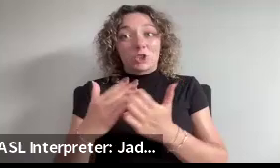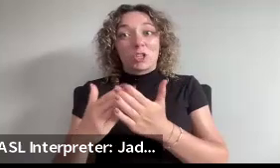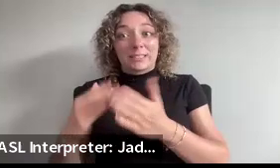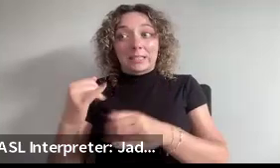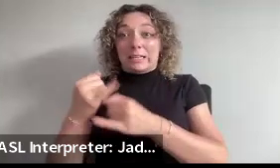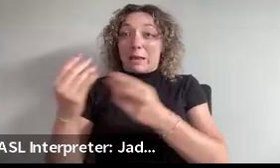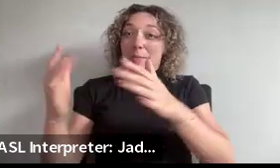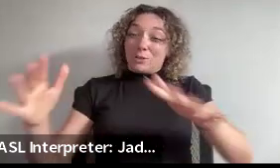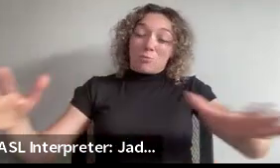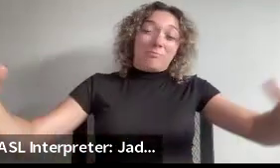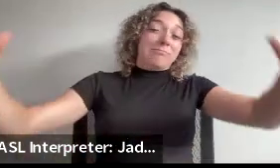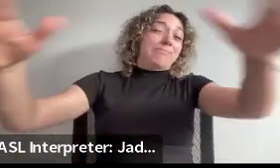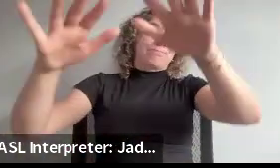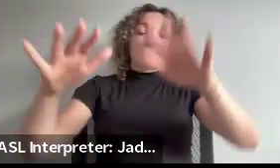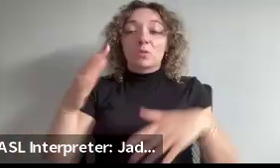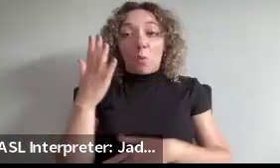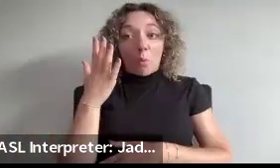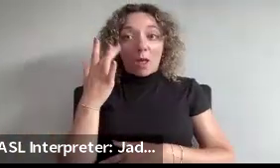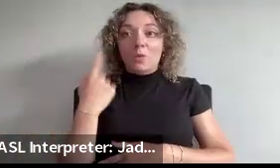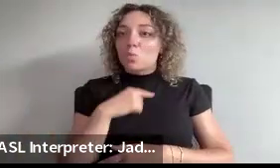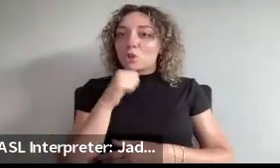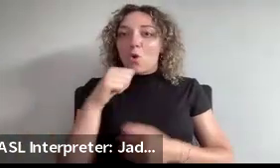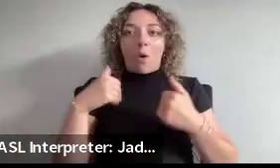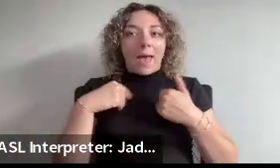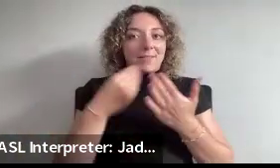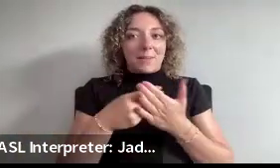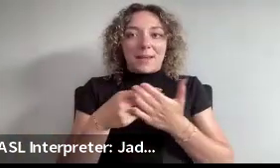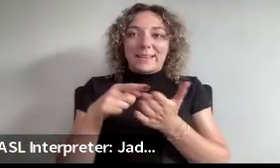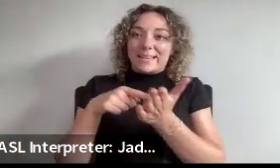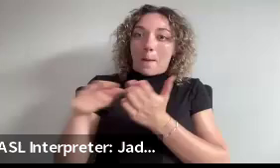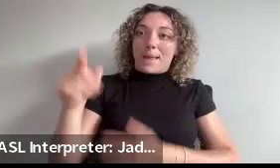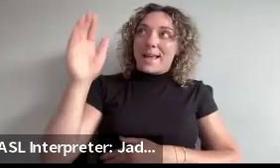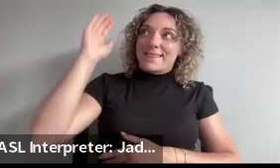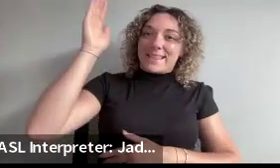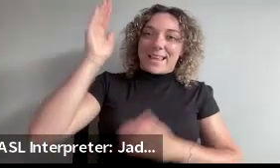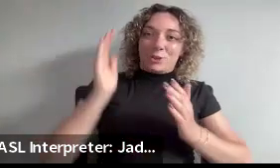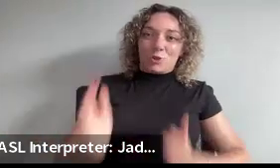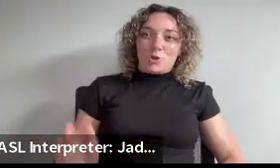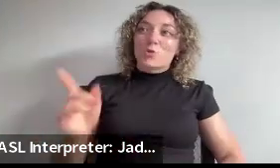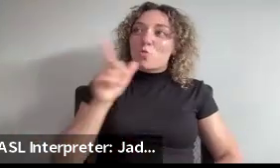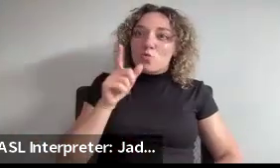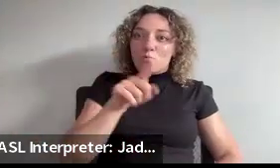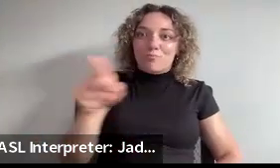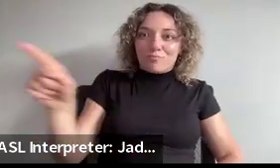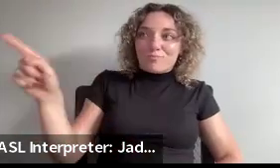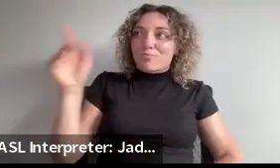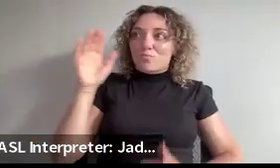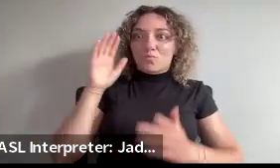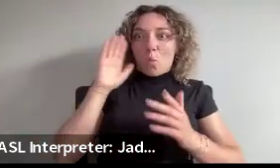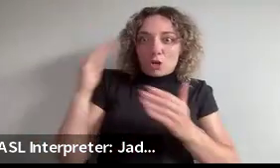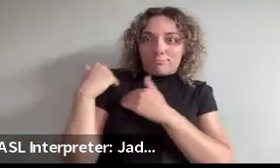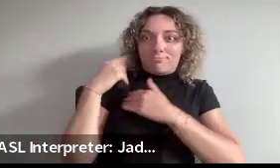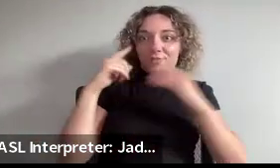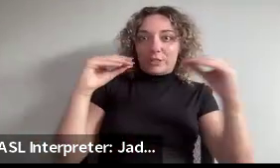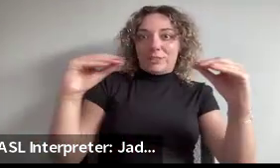campus wide because we simply don't have the money to pay the lecturers that would have taught those courses otherwise. So